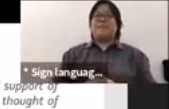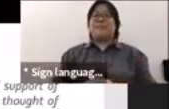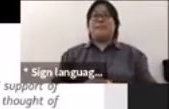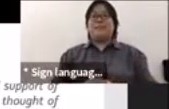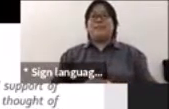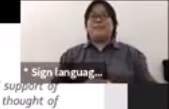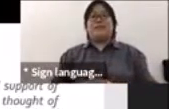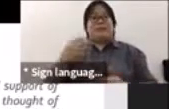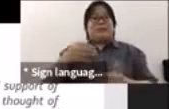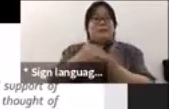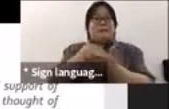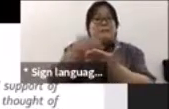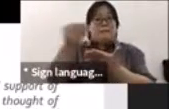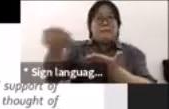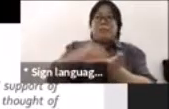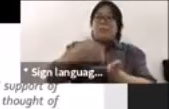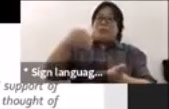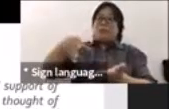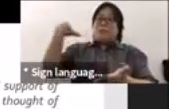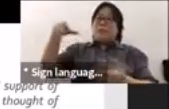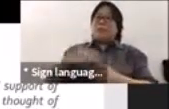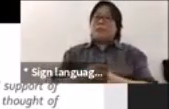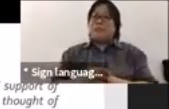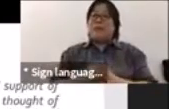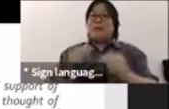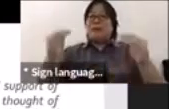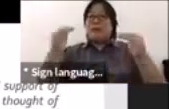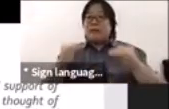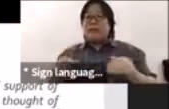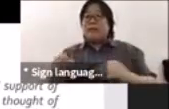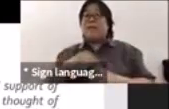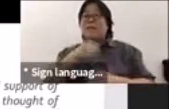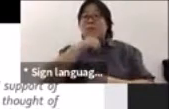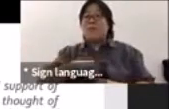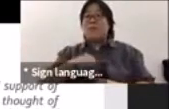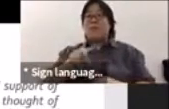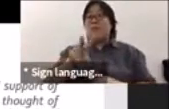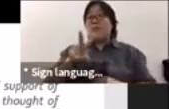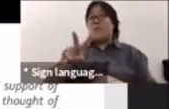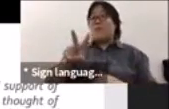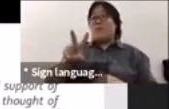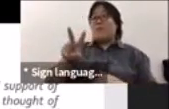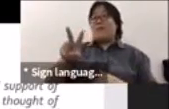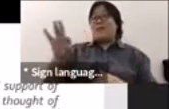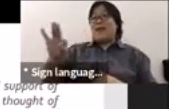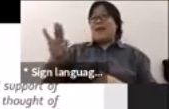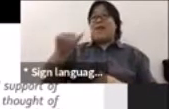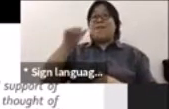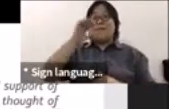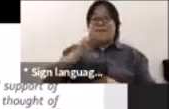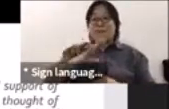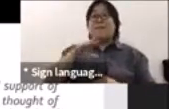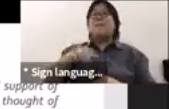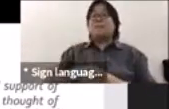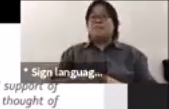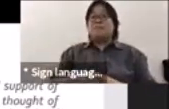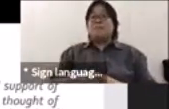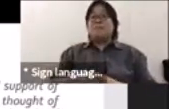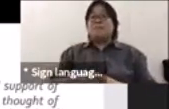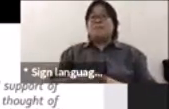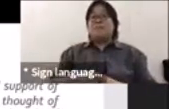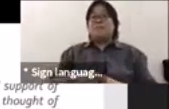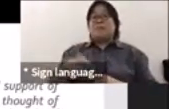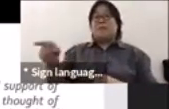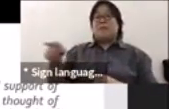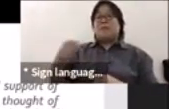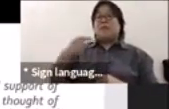expenditure? The last one is a 29-year female. She's a bilateral transtubular amputee. When she